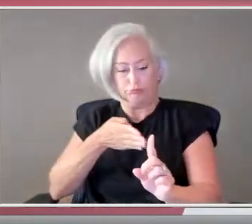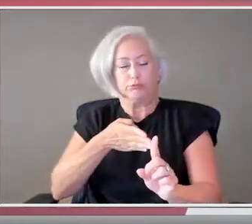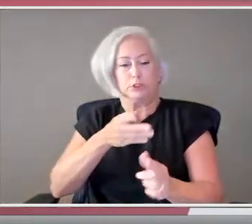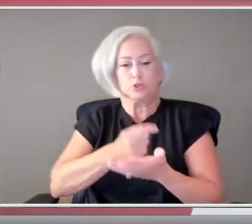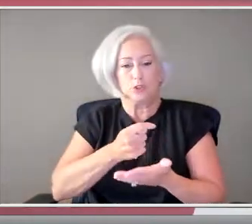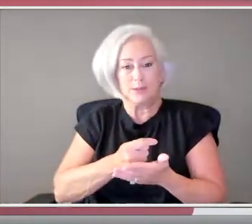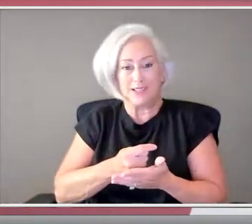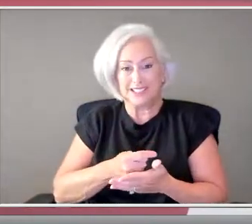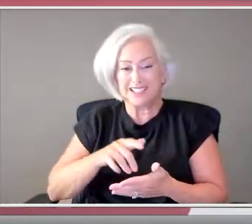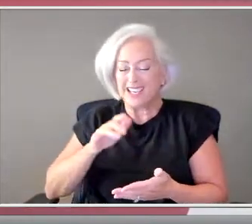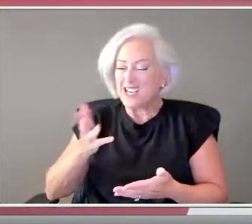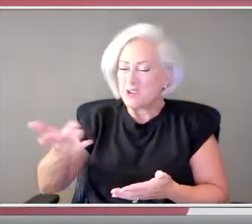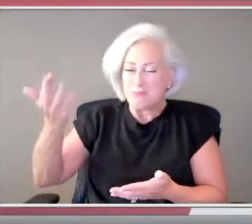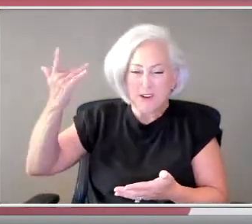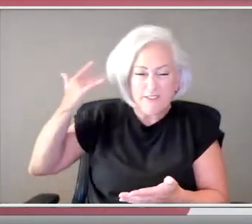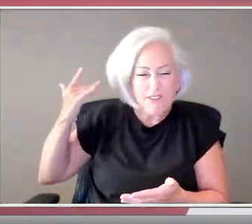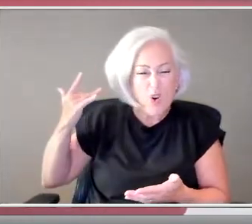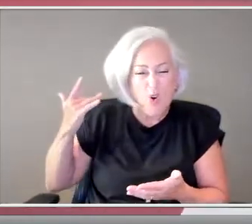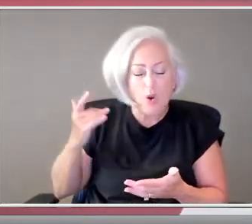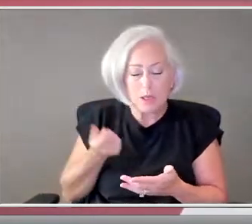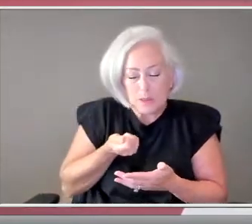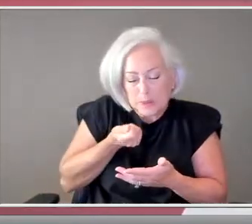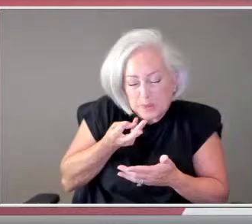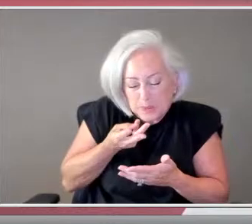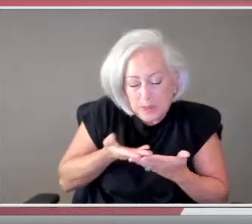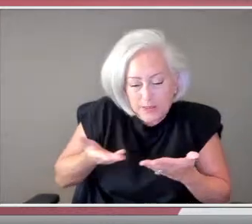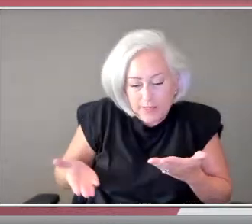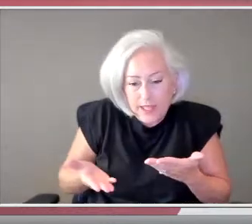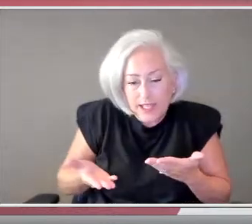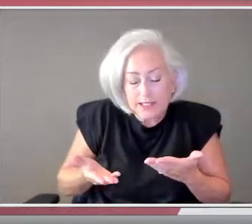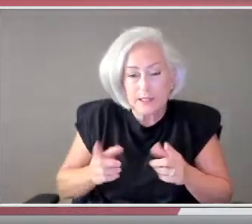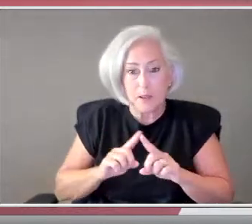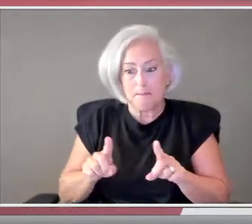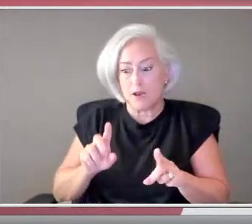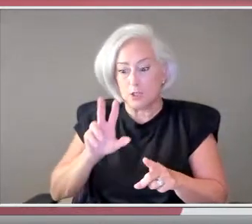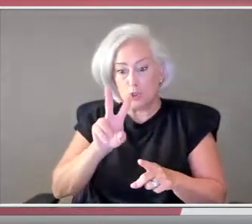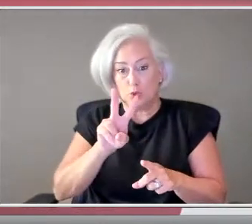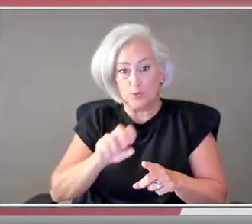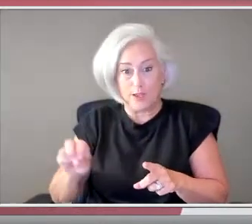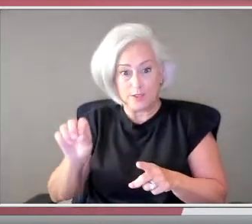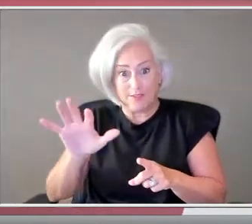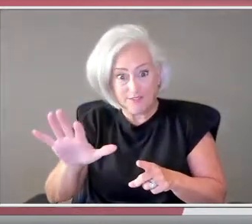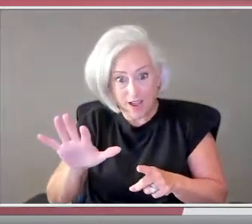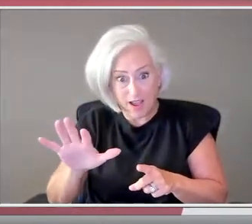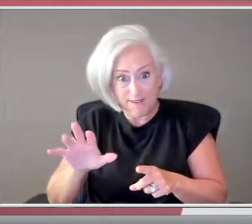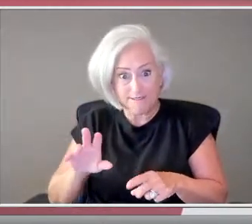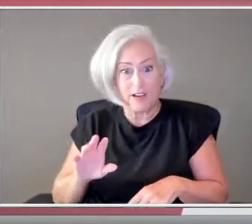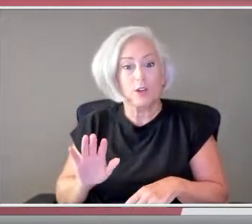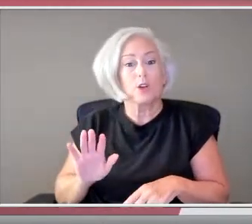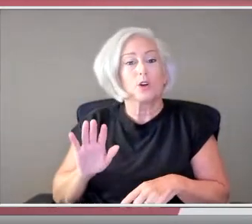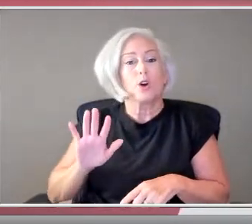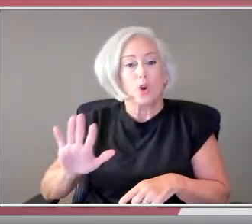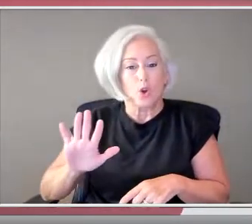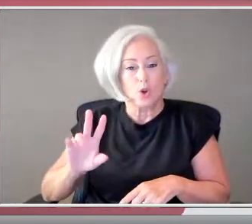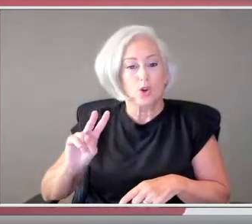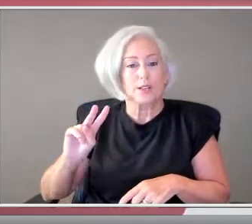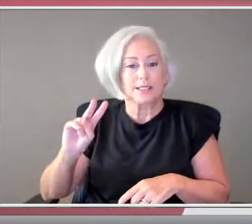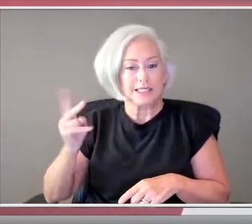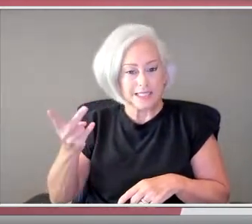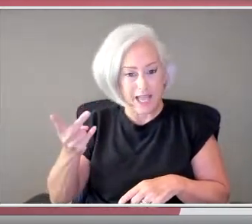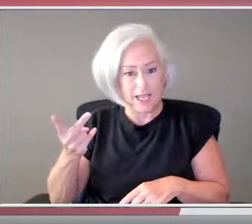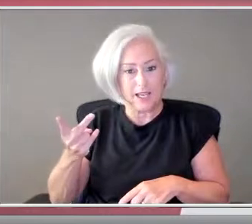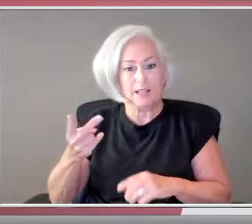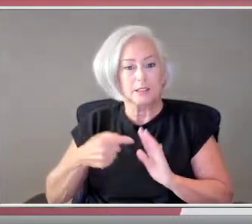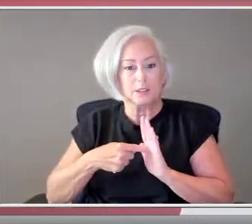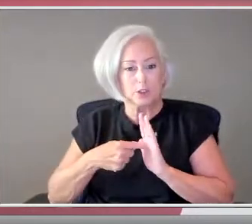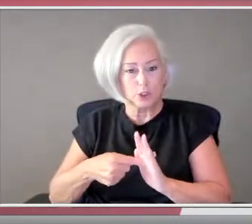of applications for these drugs, but in 2005, Herceptin blew up as a very positive early stage breast